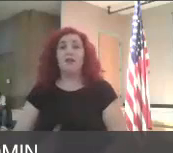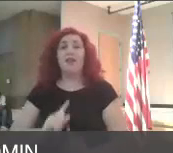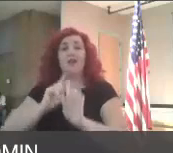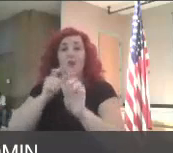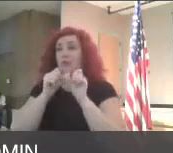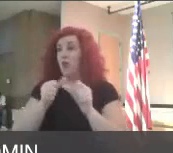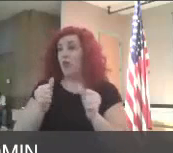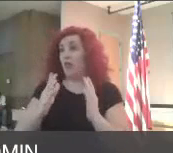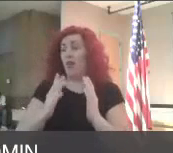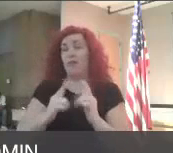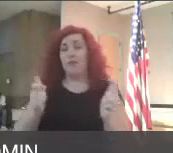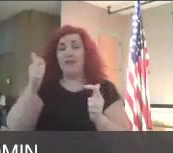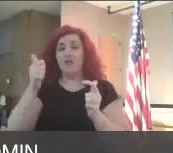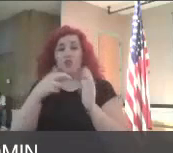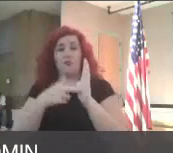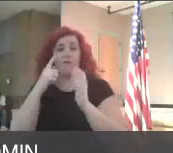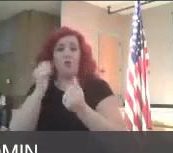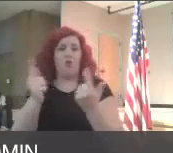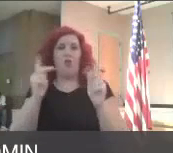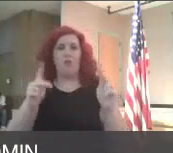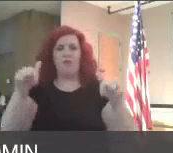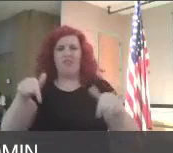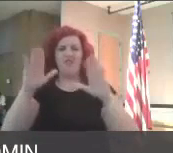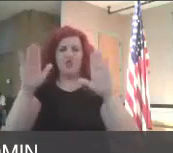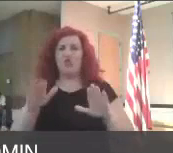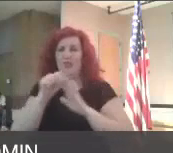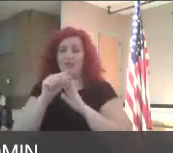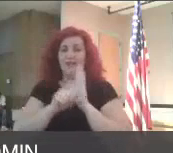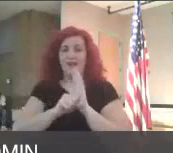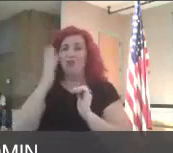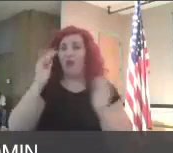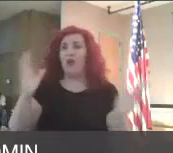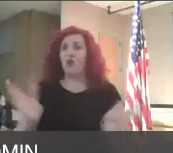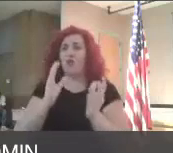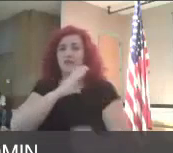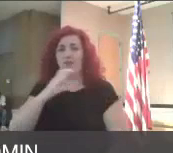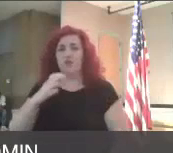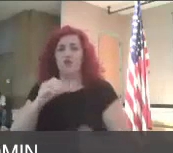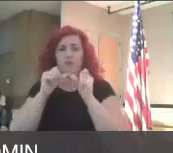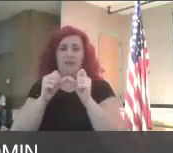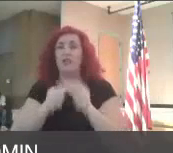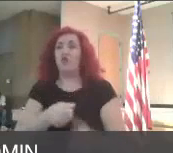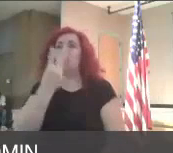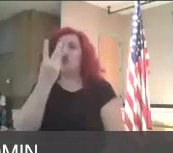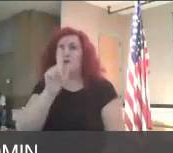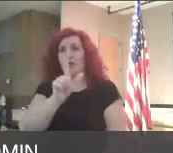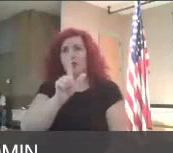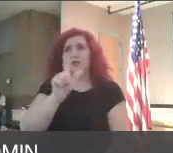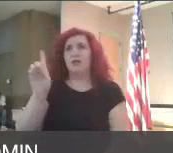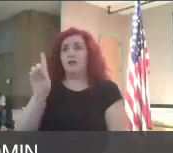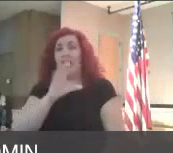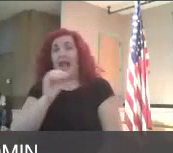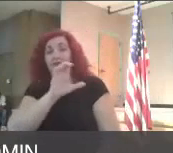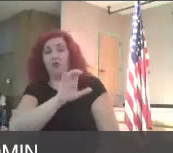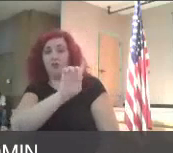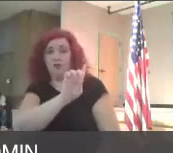greatest representation for all the people of this great state. And that is why I urge the Commission to maintain two legislative and congressional